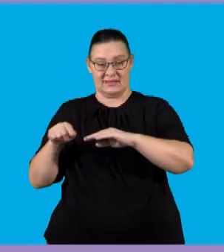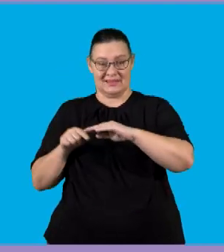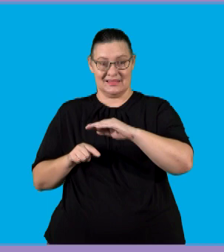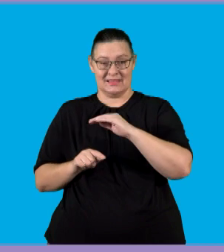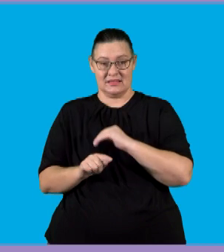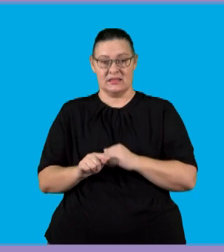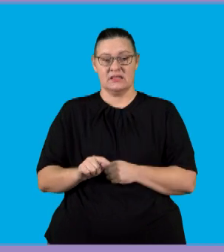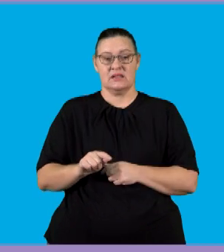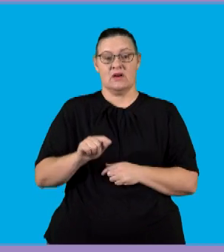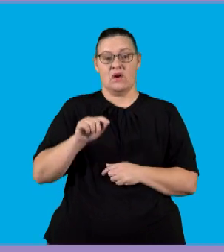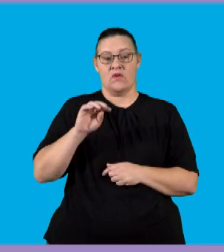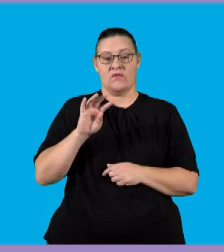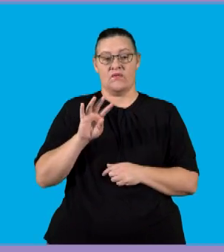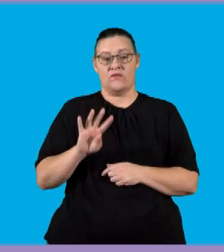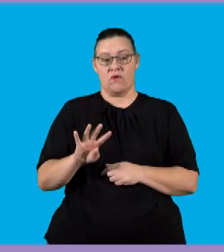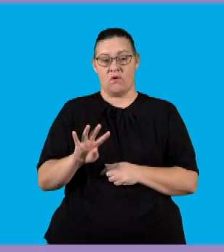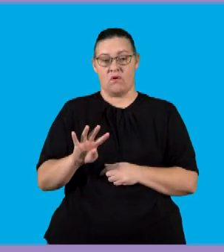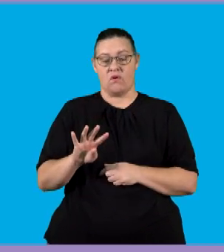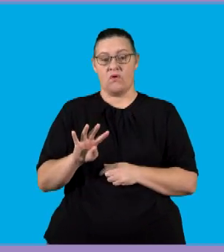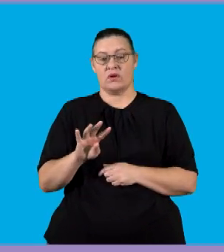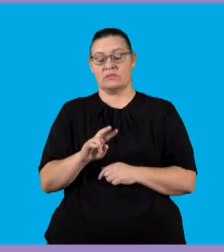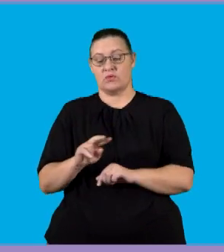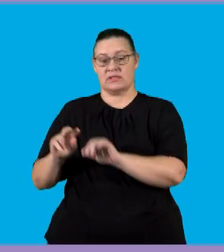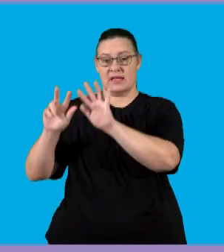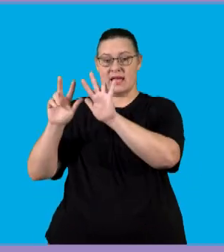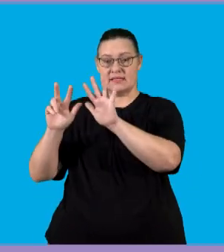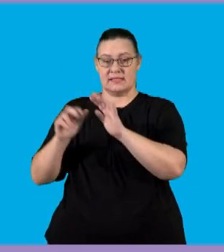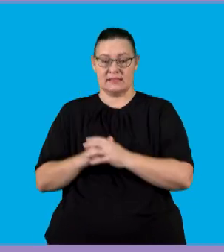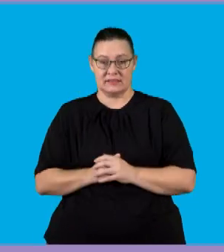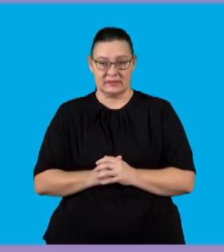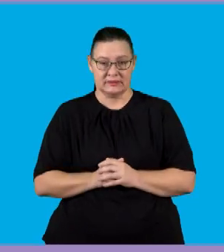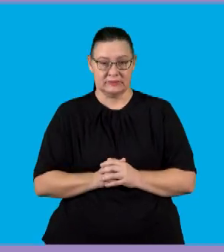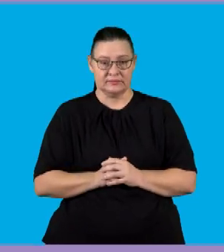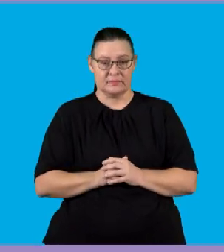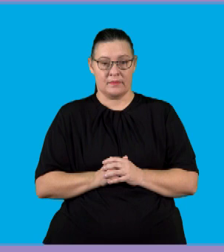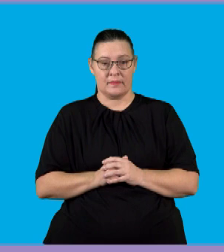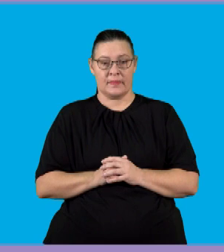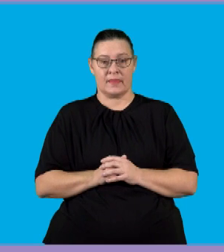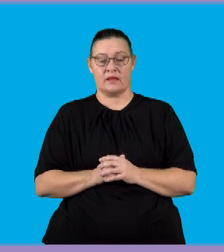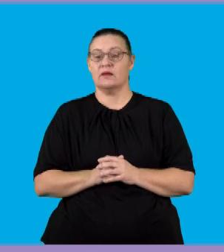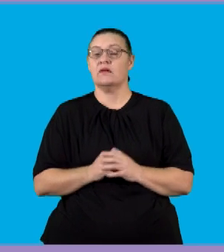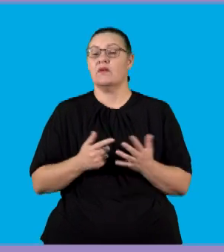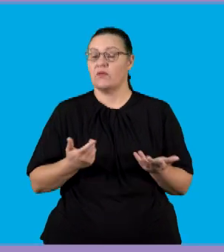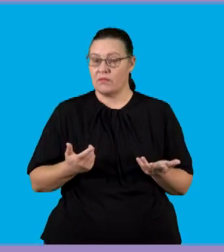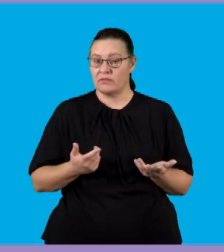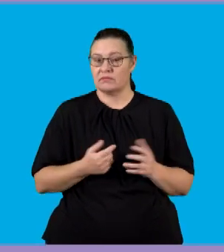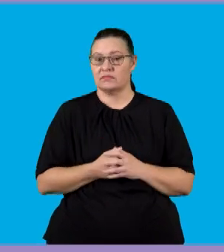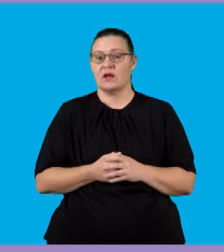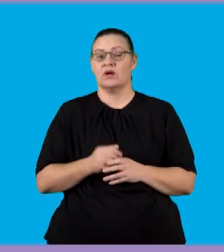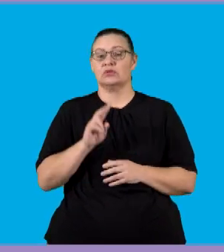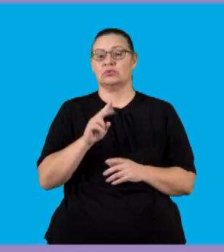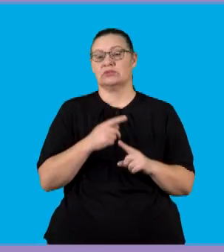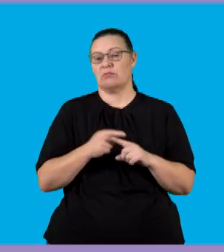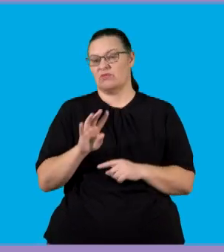4, and that is going to be divided by 4 exponent 8, and that 8 comes from the 2